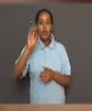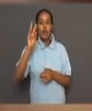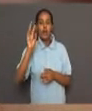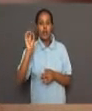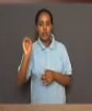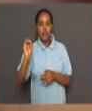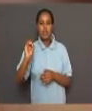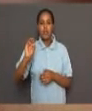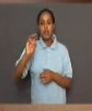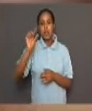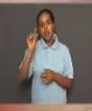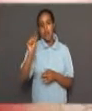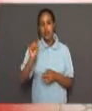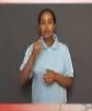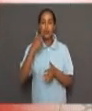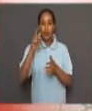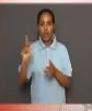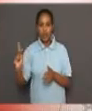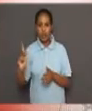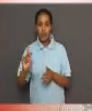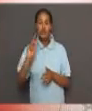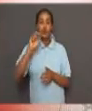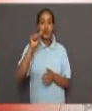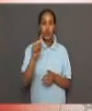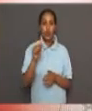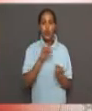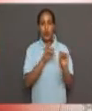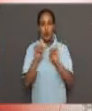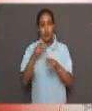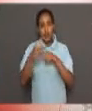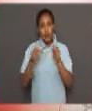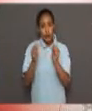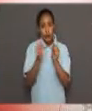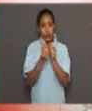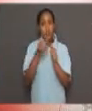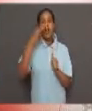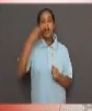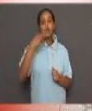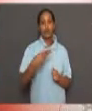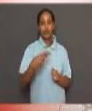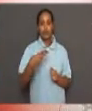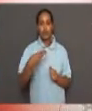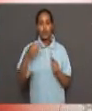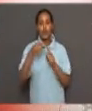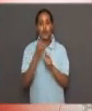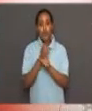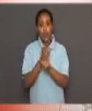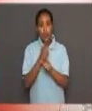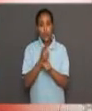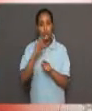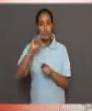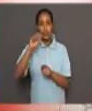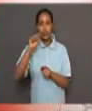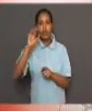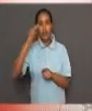is the minor product. Sodium also reacts with hydrogen to form